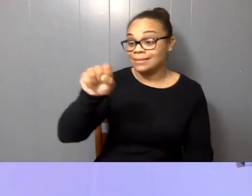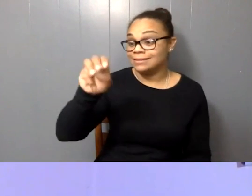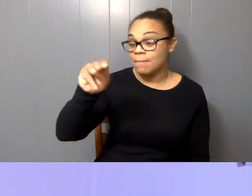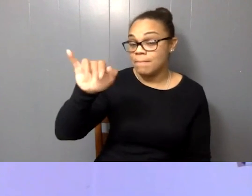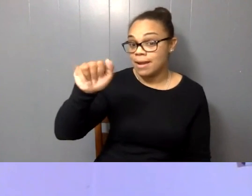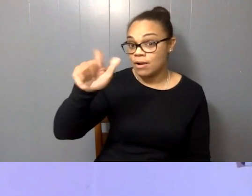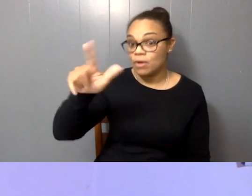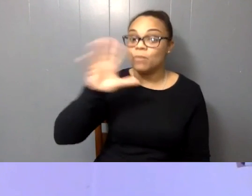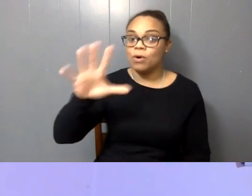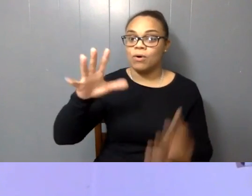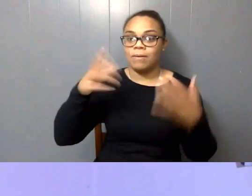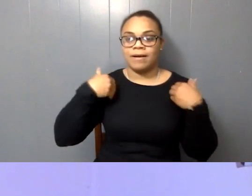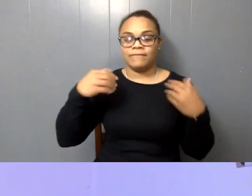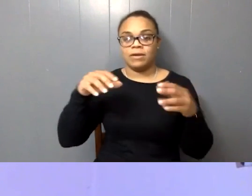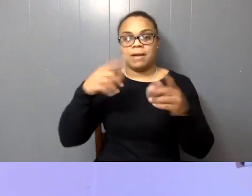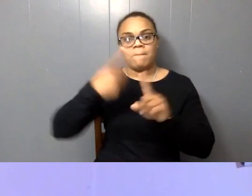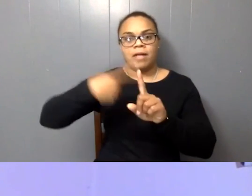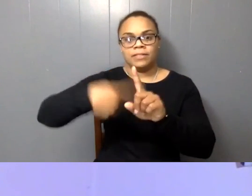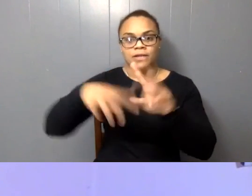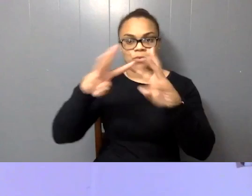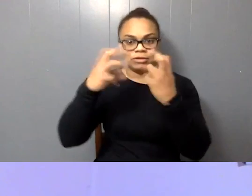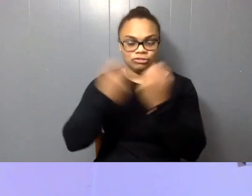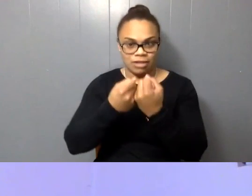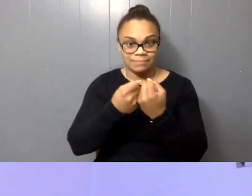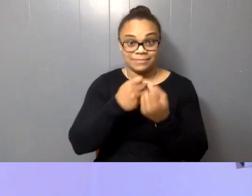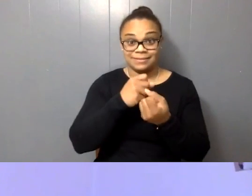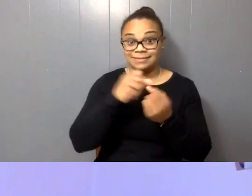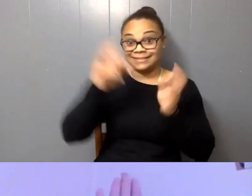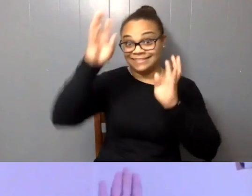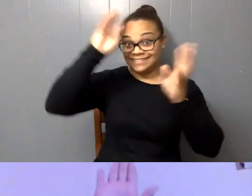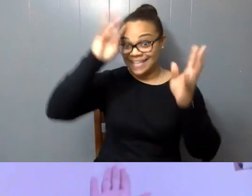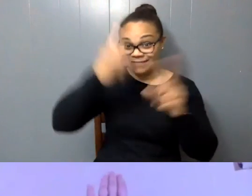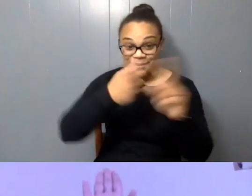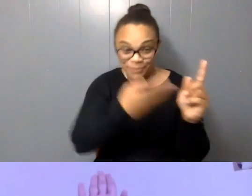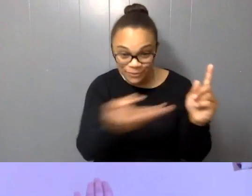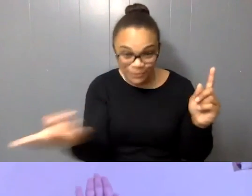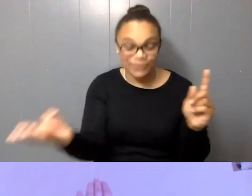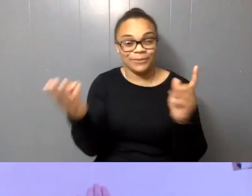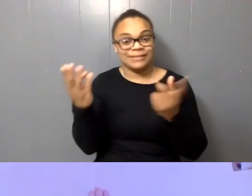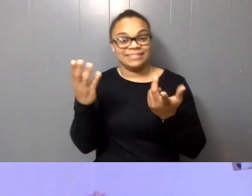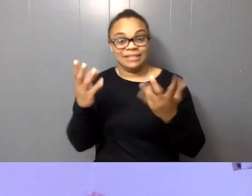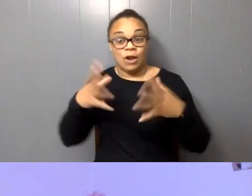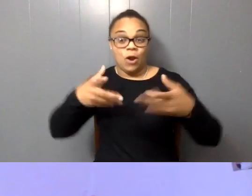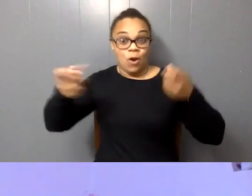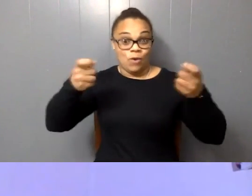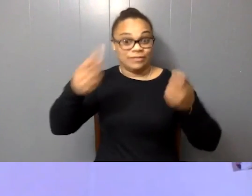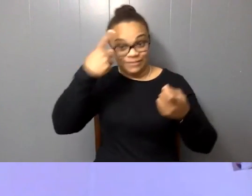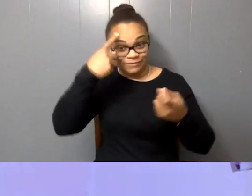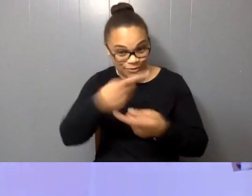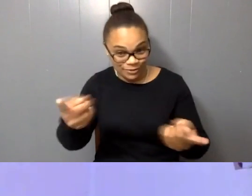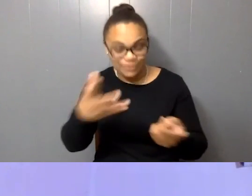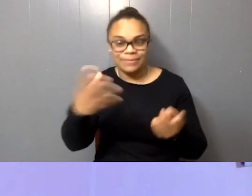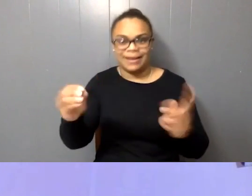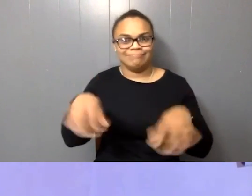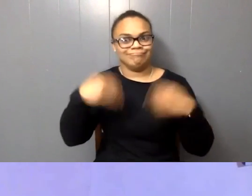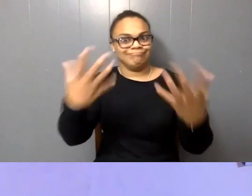workshops that are designed by youth, facilitated by youth, and are for youth, and are for anyone interested in learning more about what matters